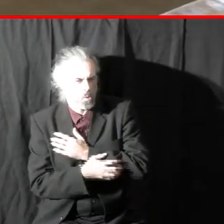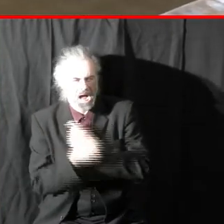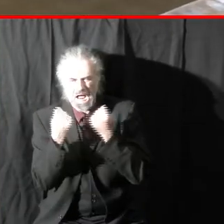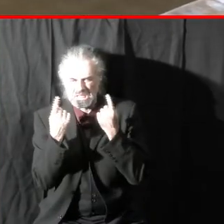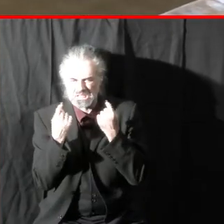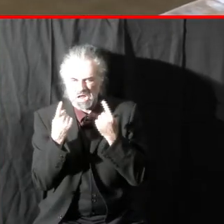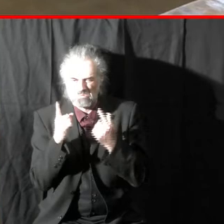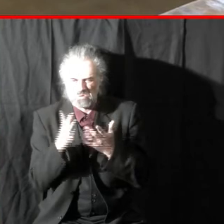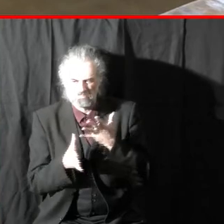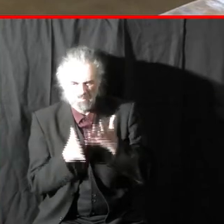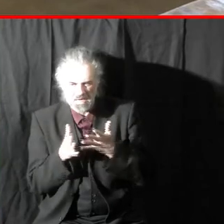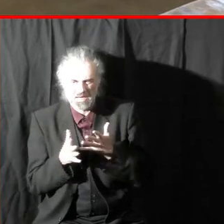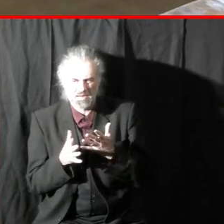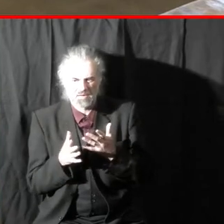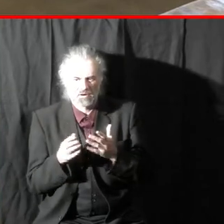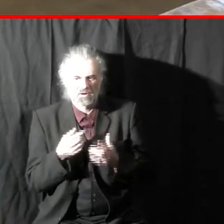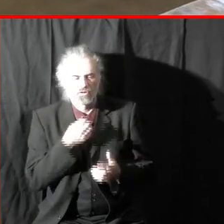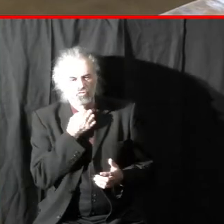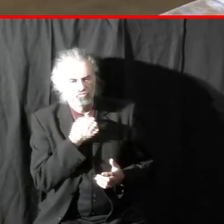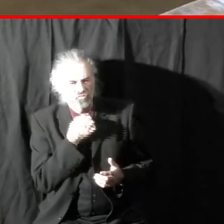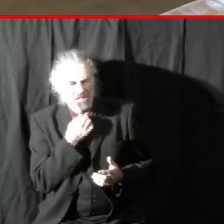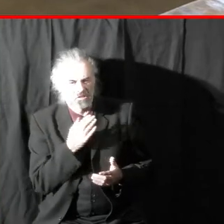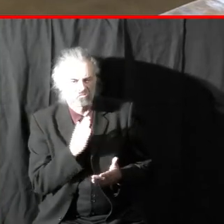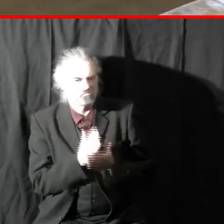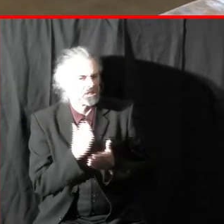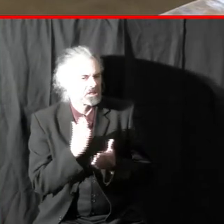and trying to get an idea of what